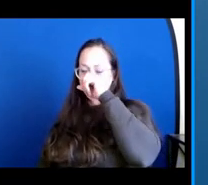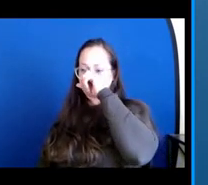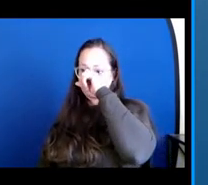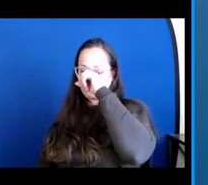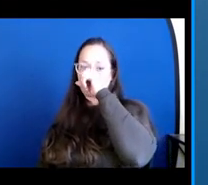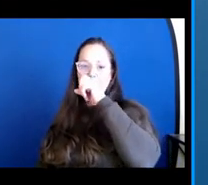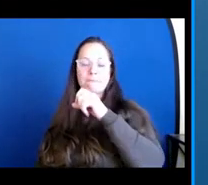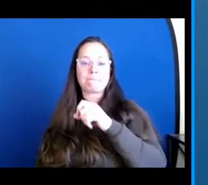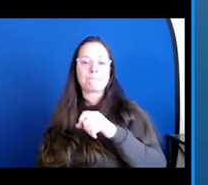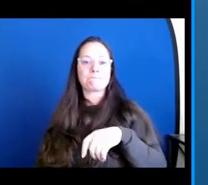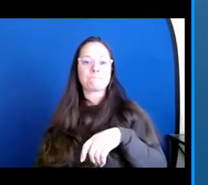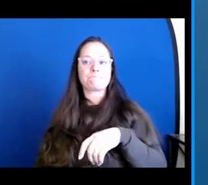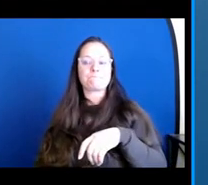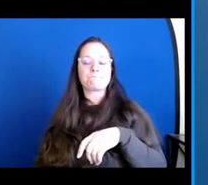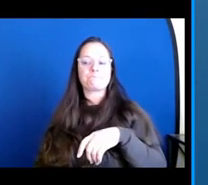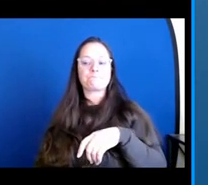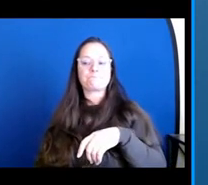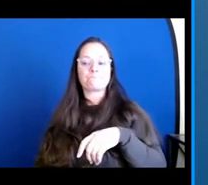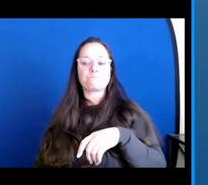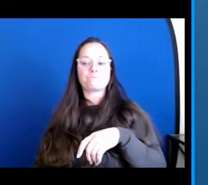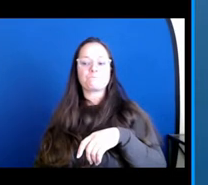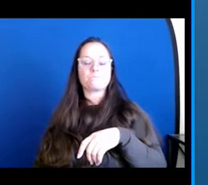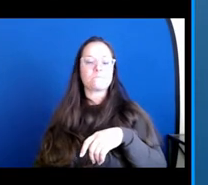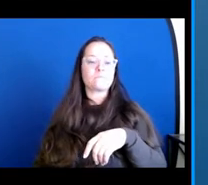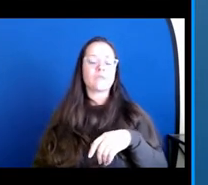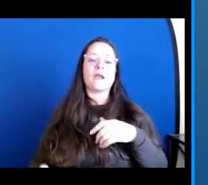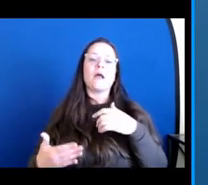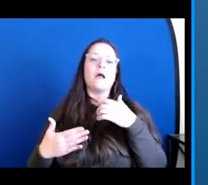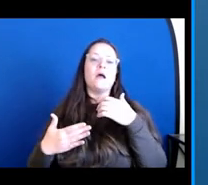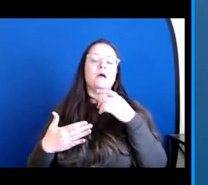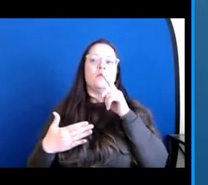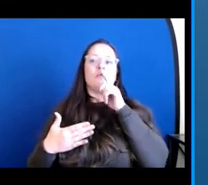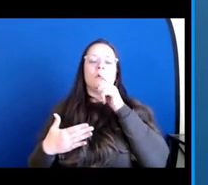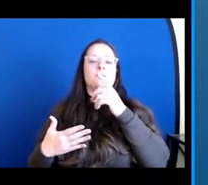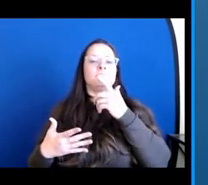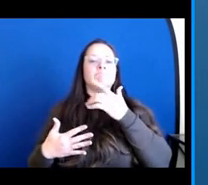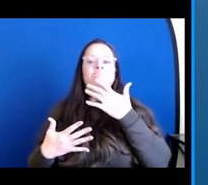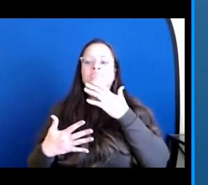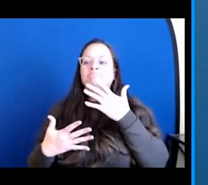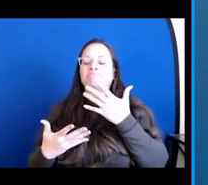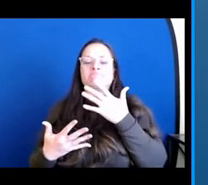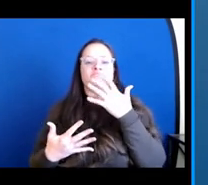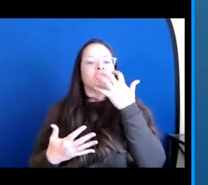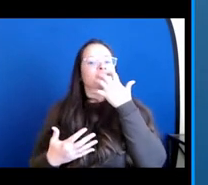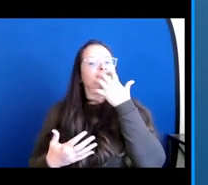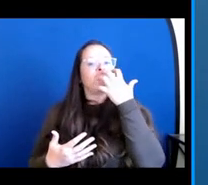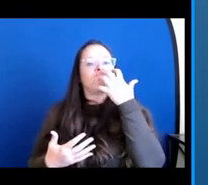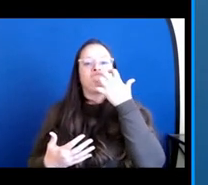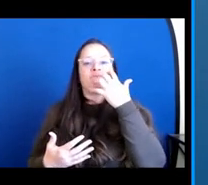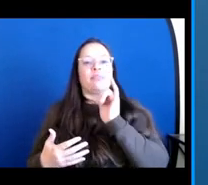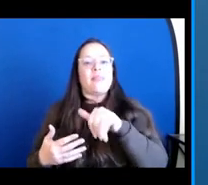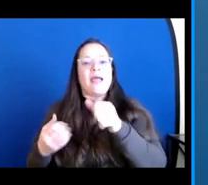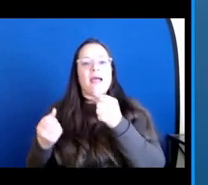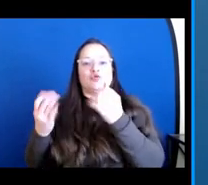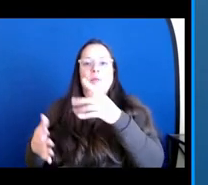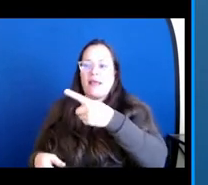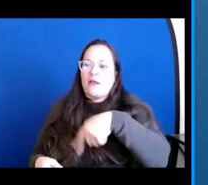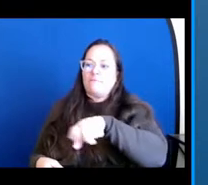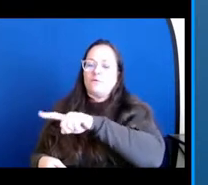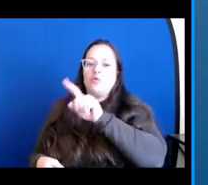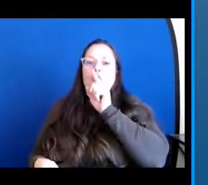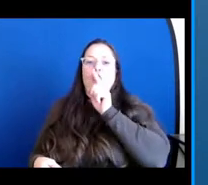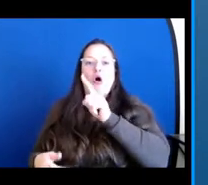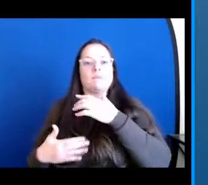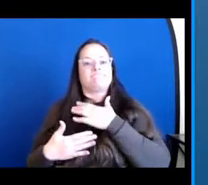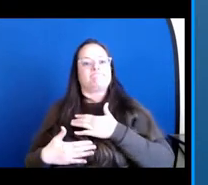I'm pleased that so many of us are pleased with the process and with the